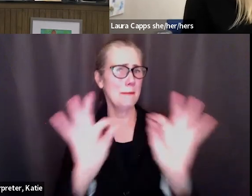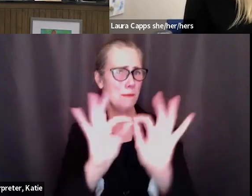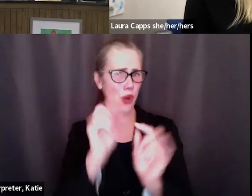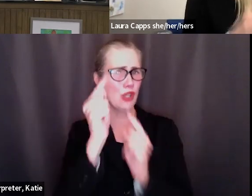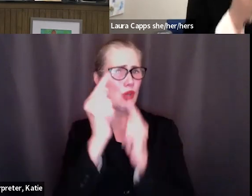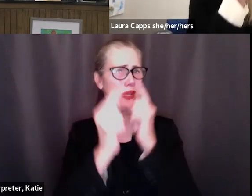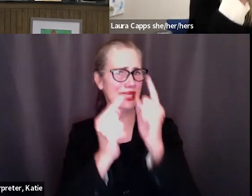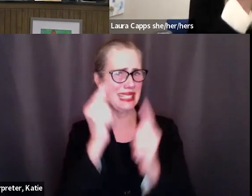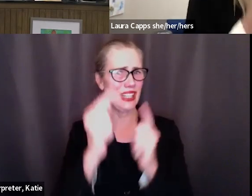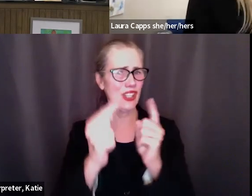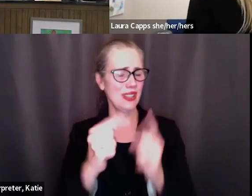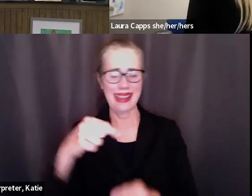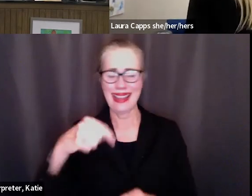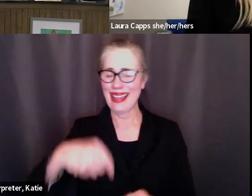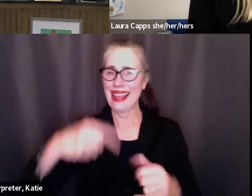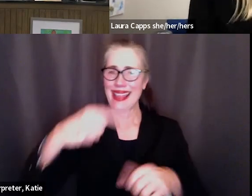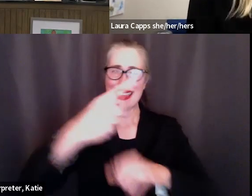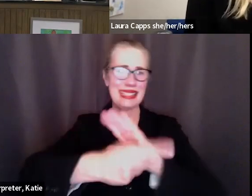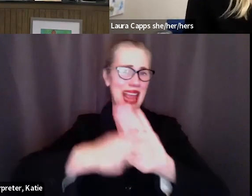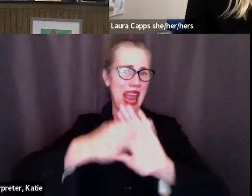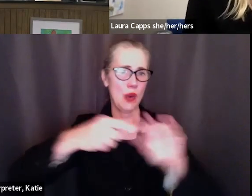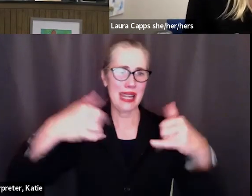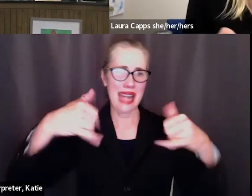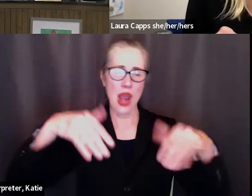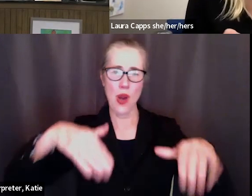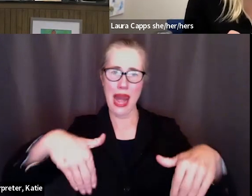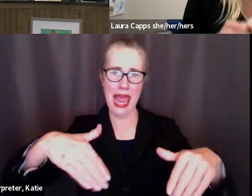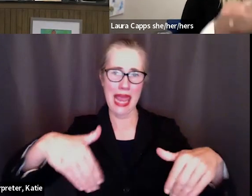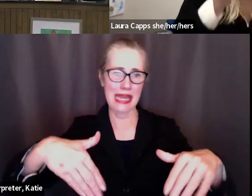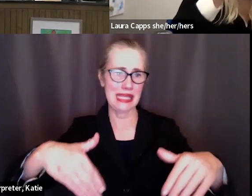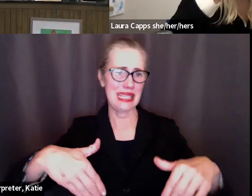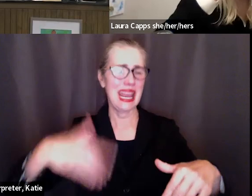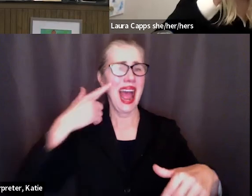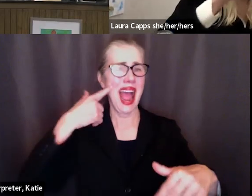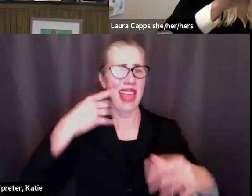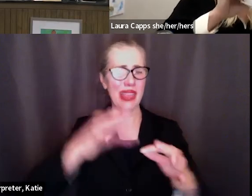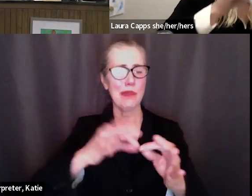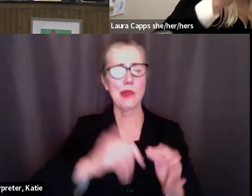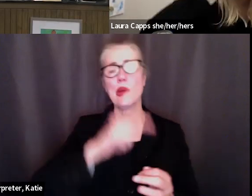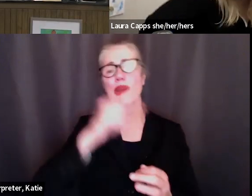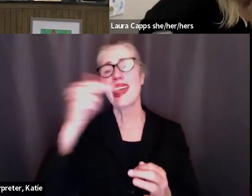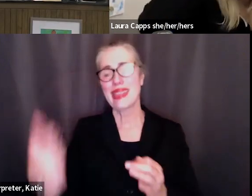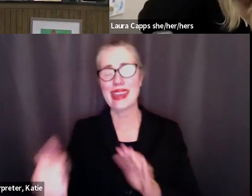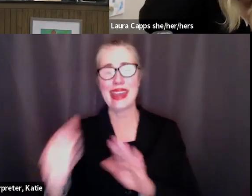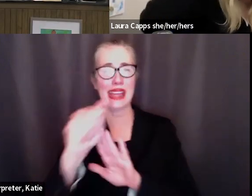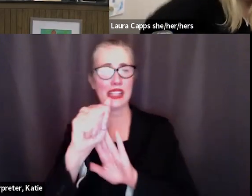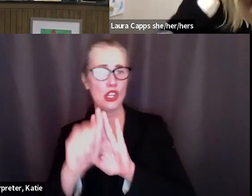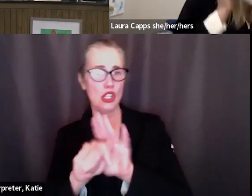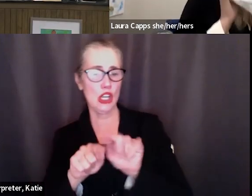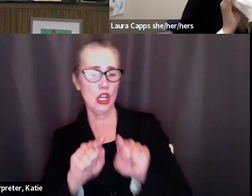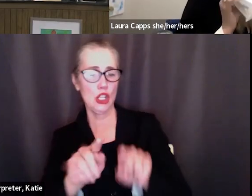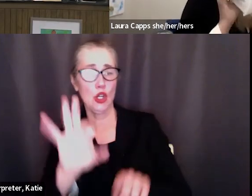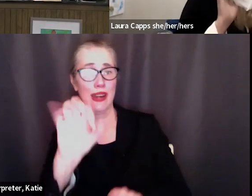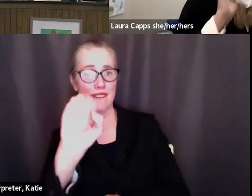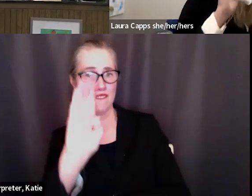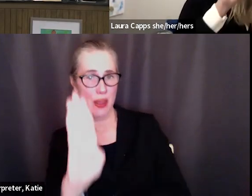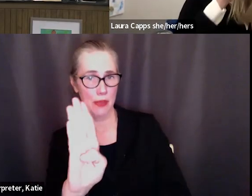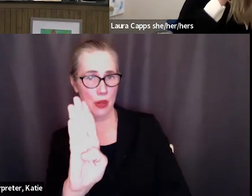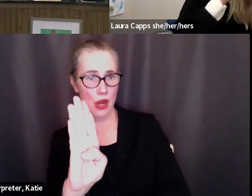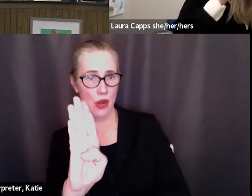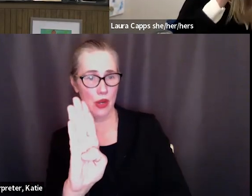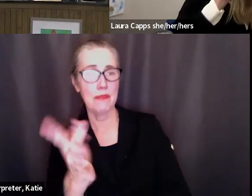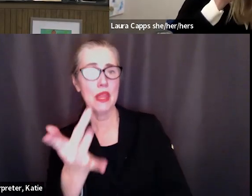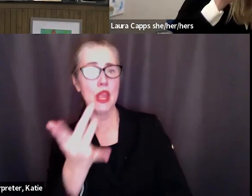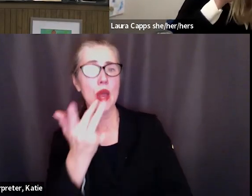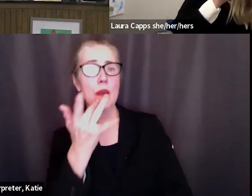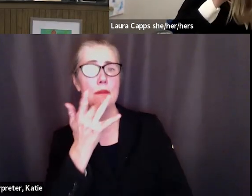think they deem us putting it on next agenda in february and i would like to have it be a